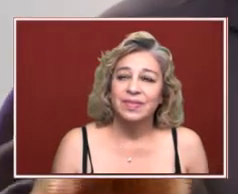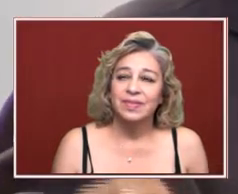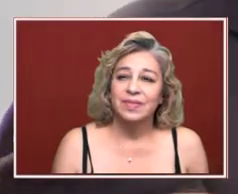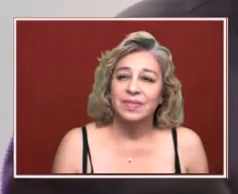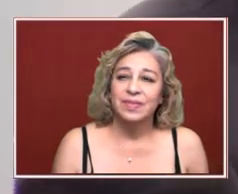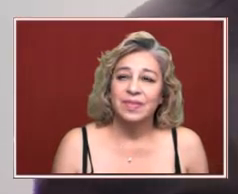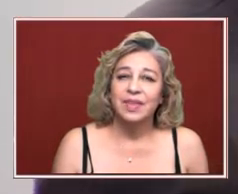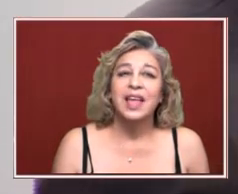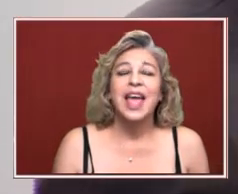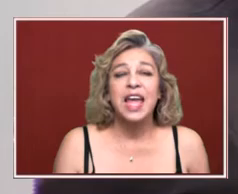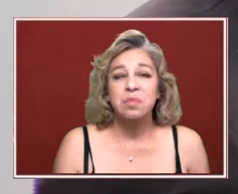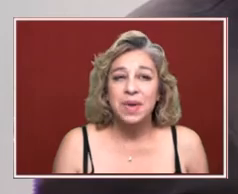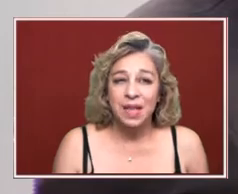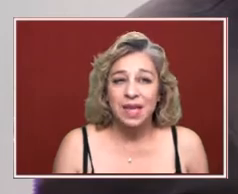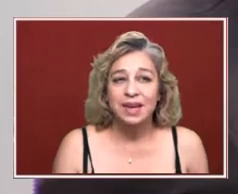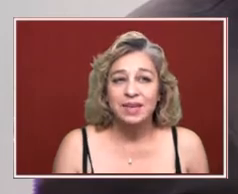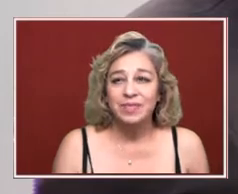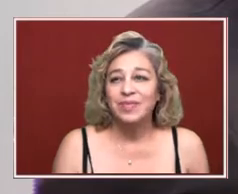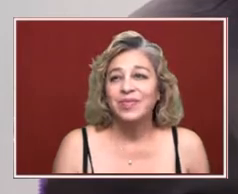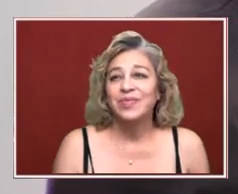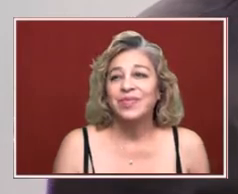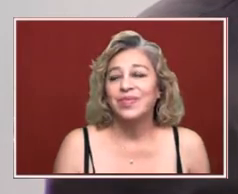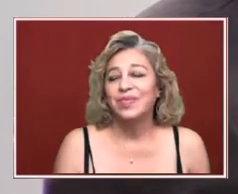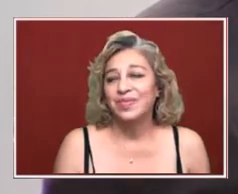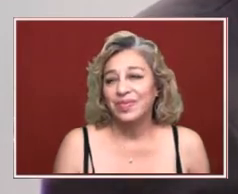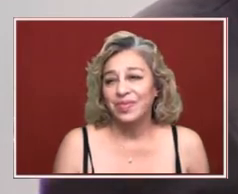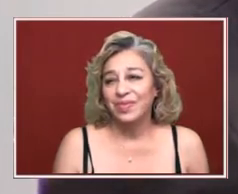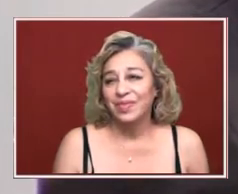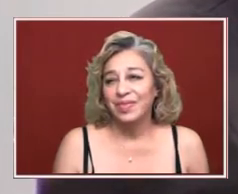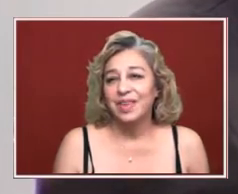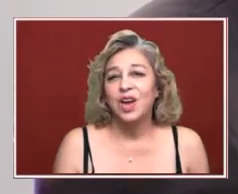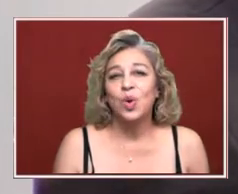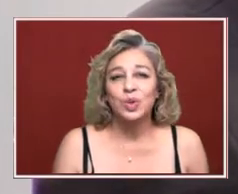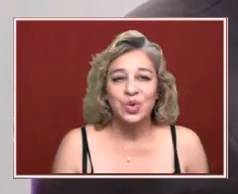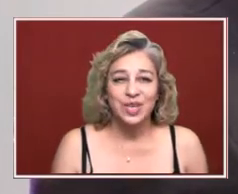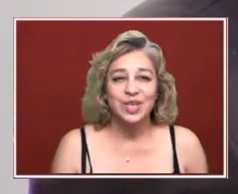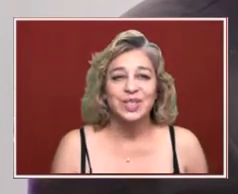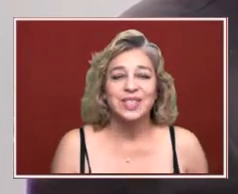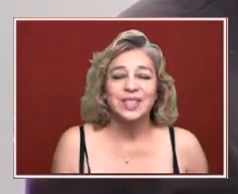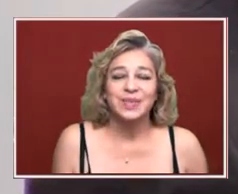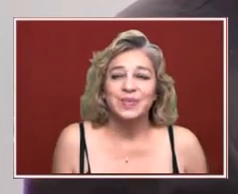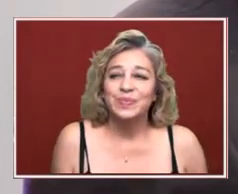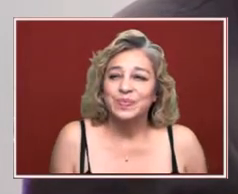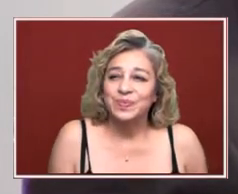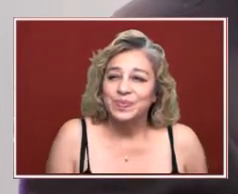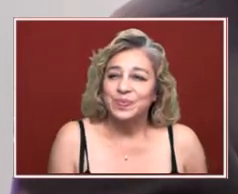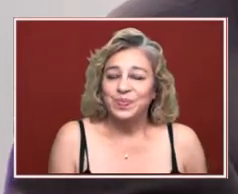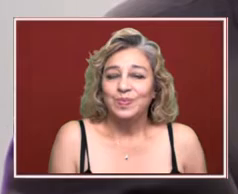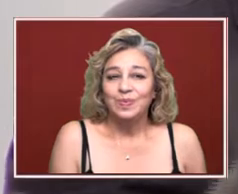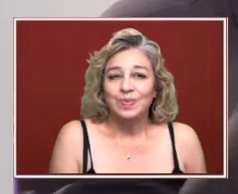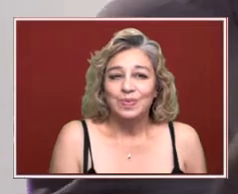8 millones 8 million de adultos mayores older adults